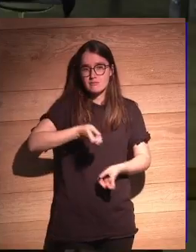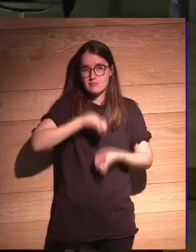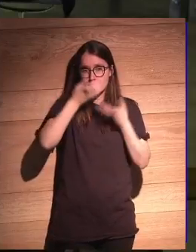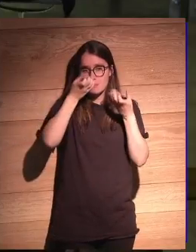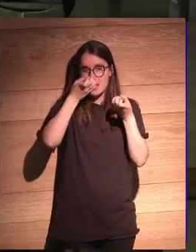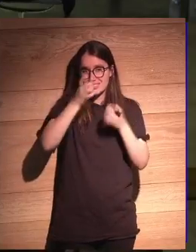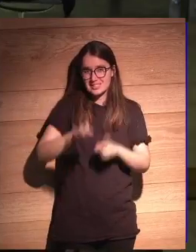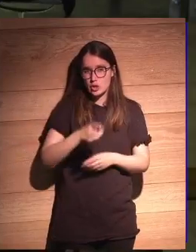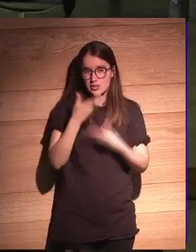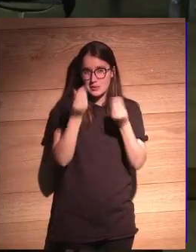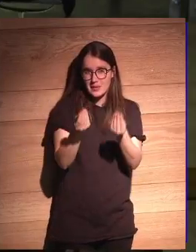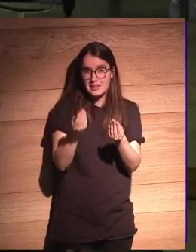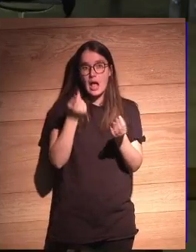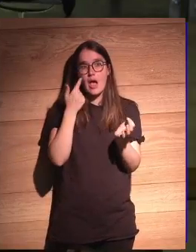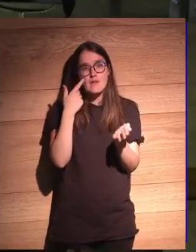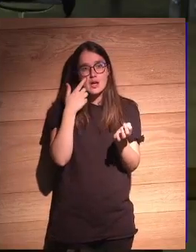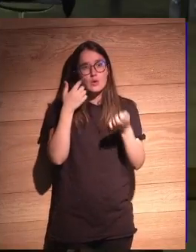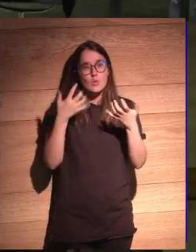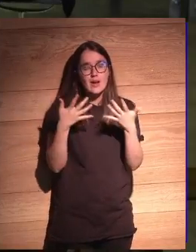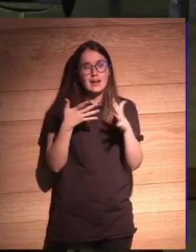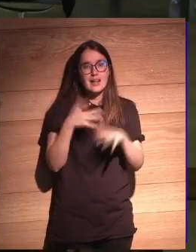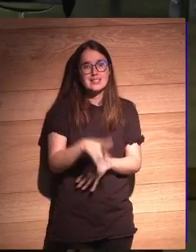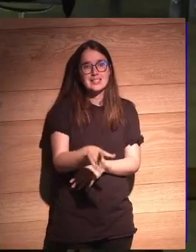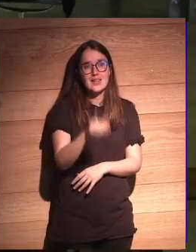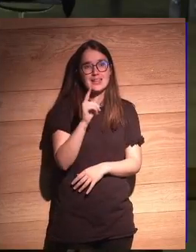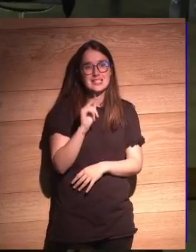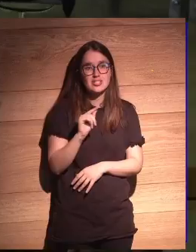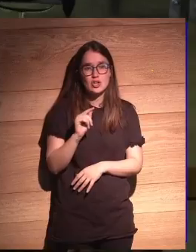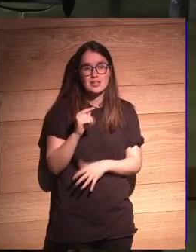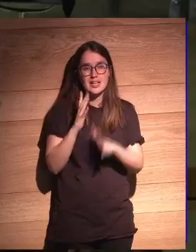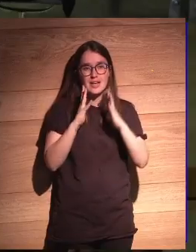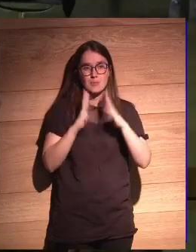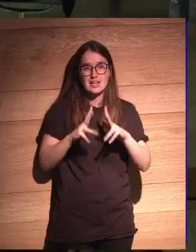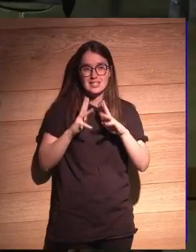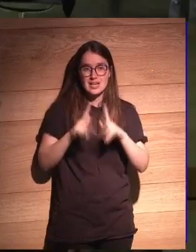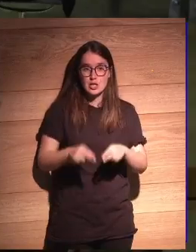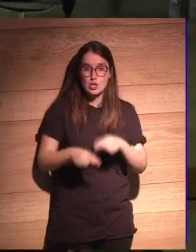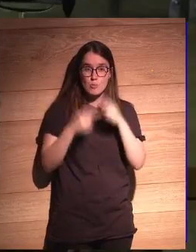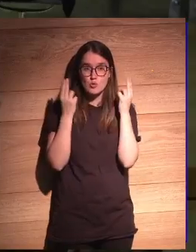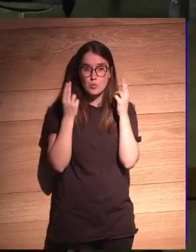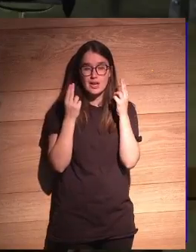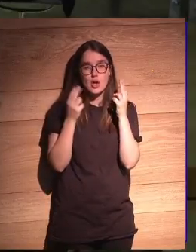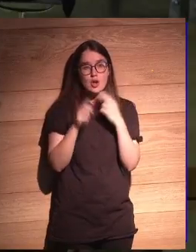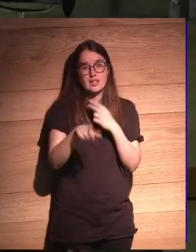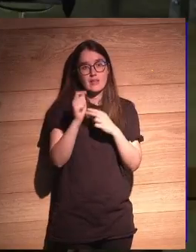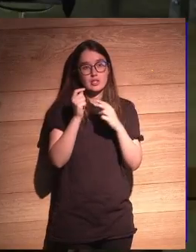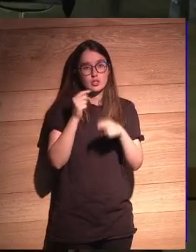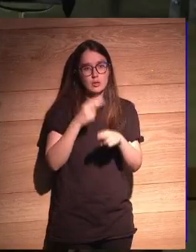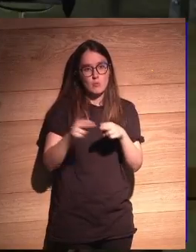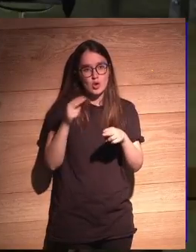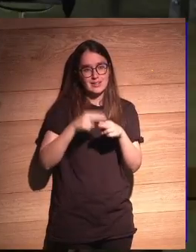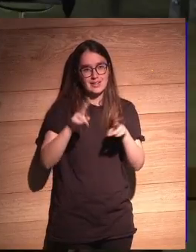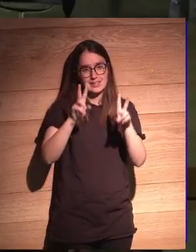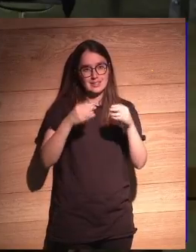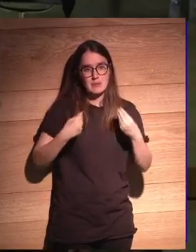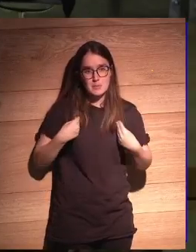an idea that I don't know if I'll be able to express properly, which is that the decisions coming from the public administration or from